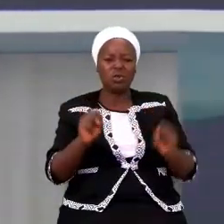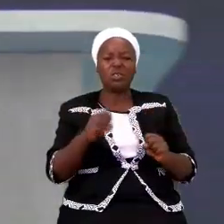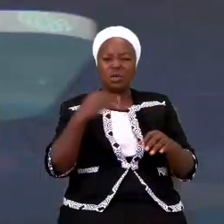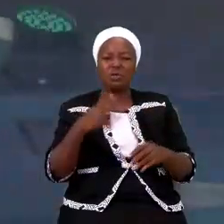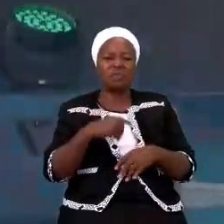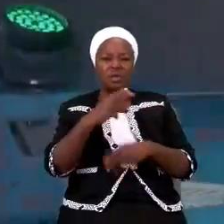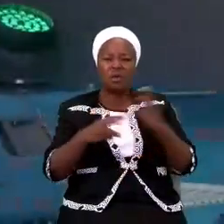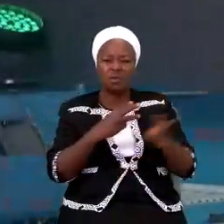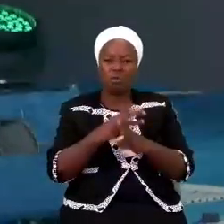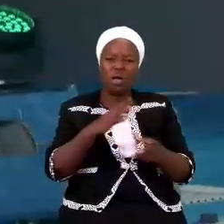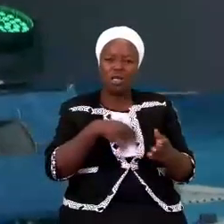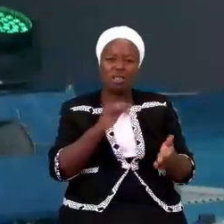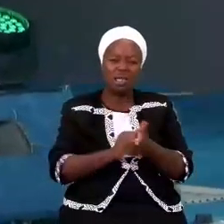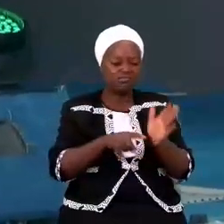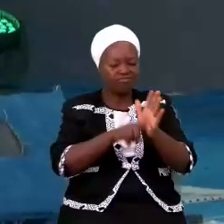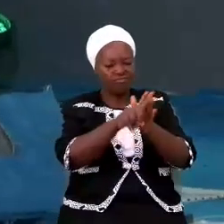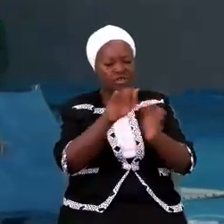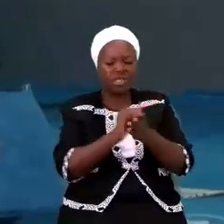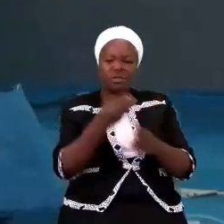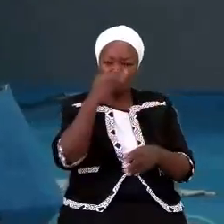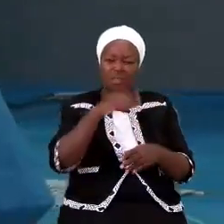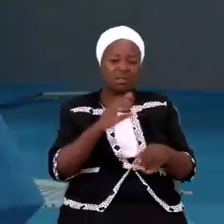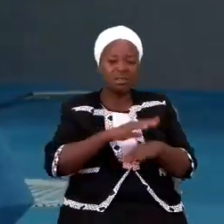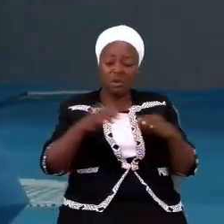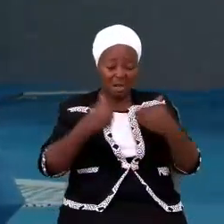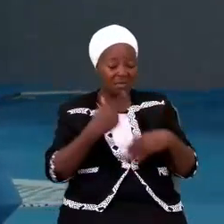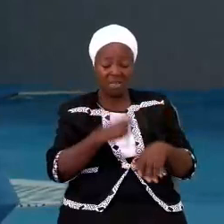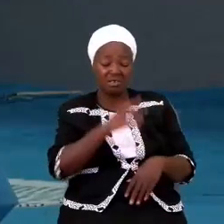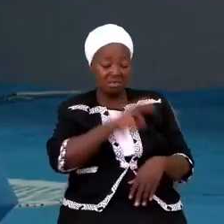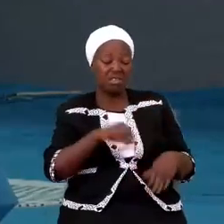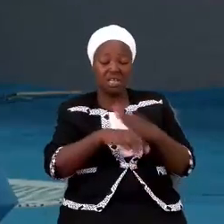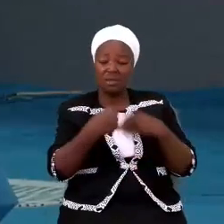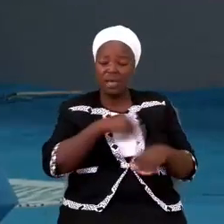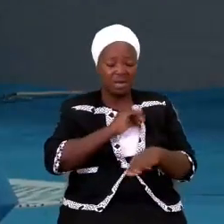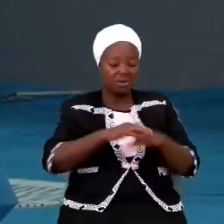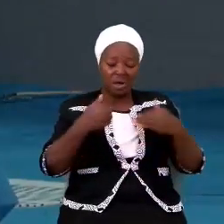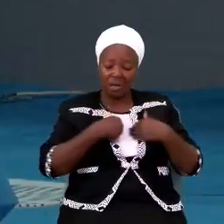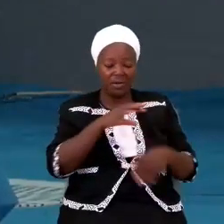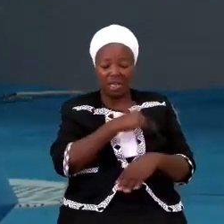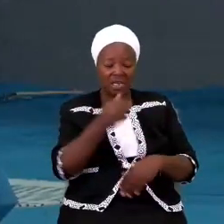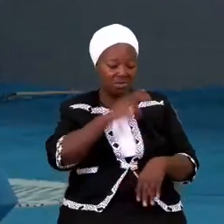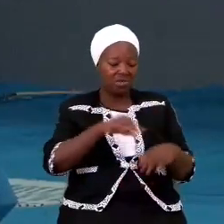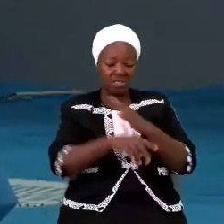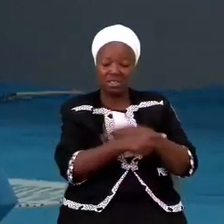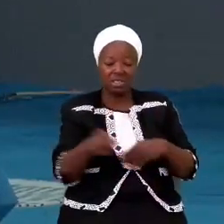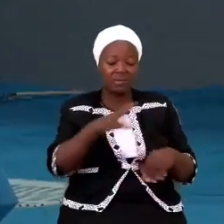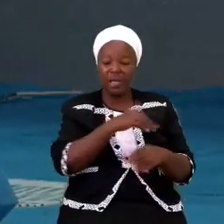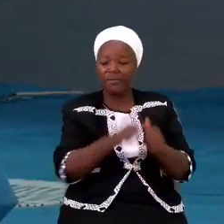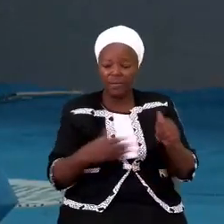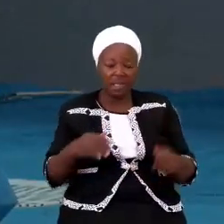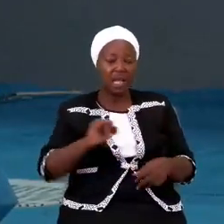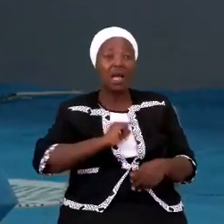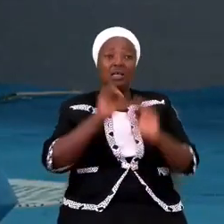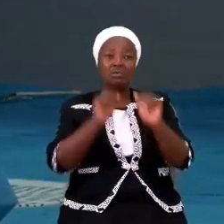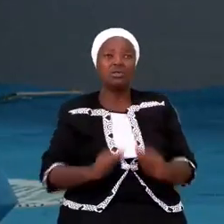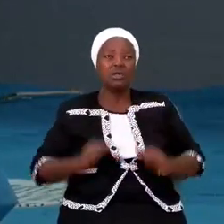in them. Everything I surrender, and I'm loving the Lord unrelentingly. I don't